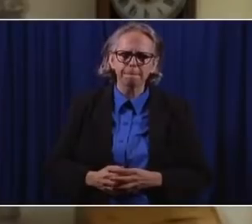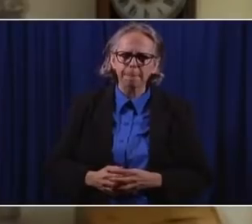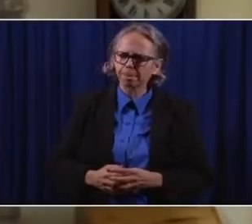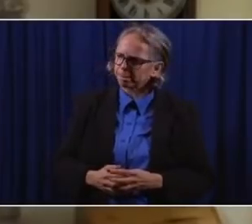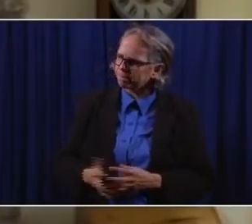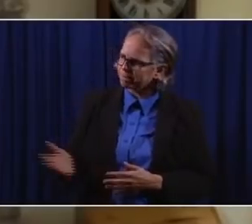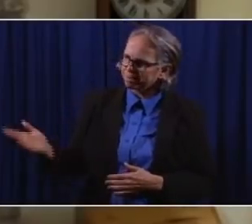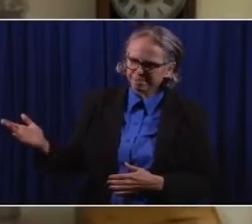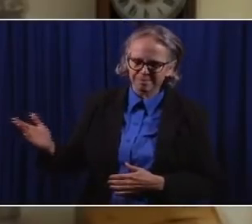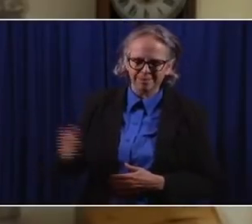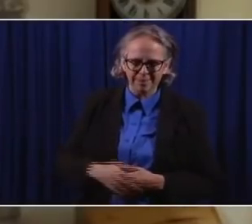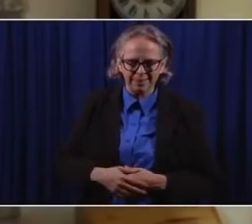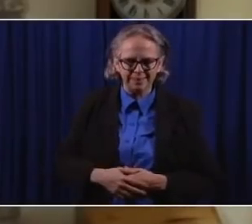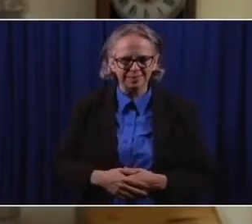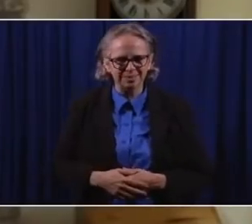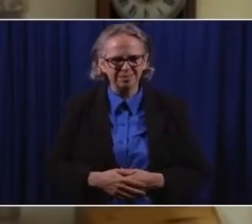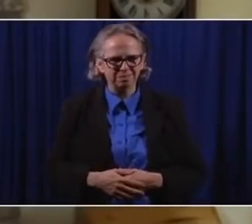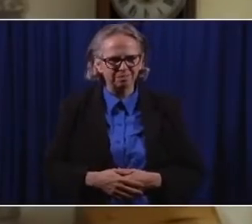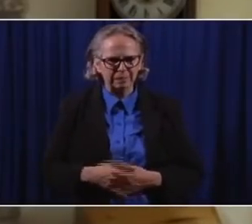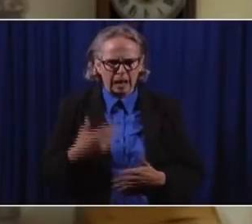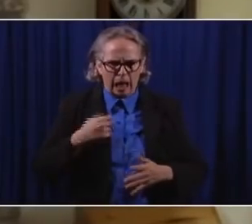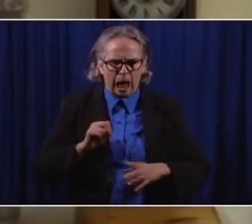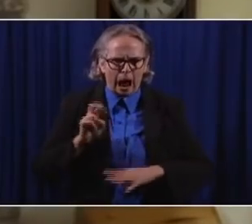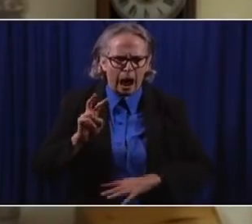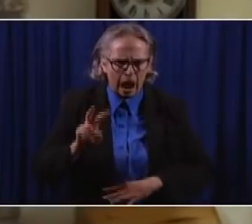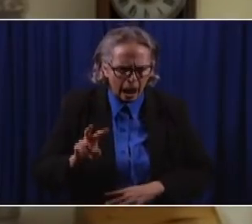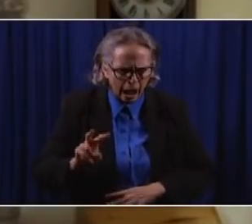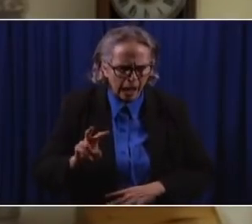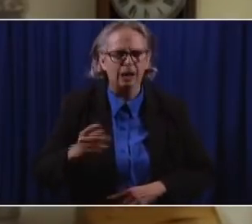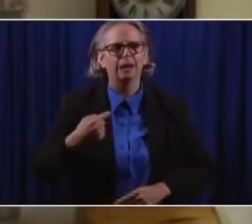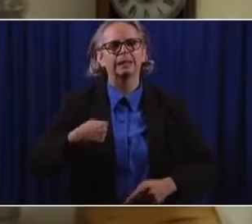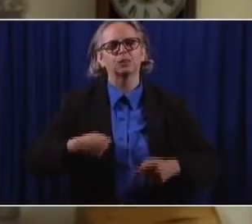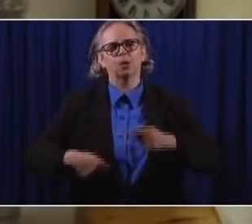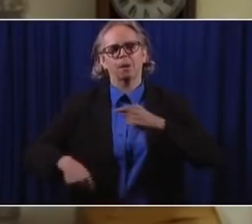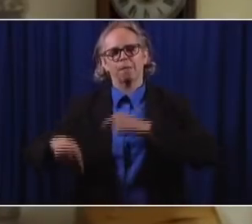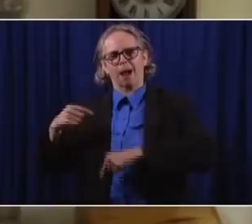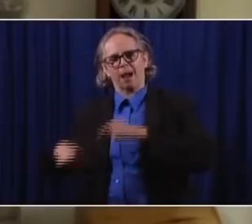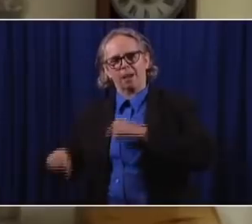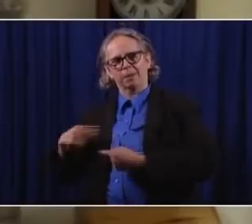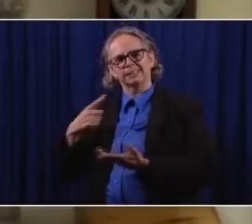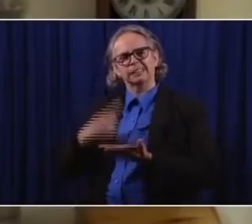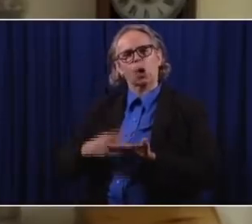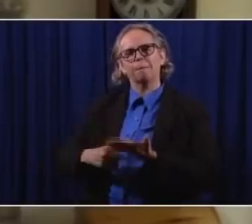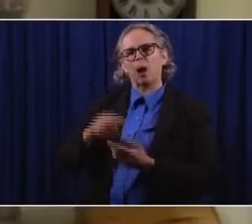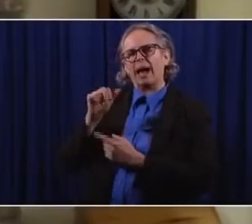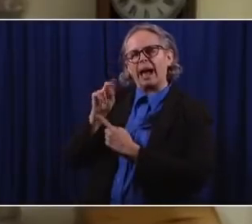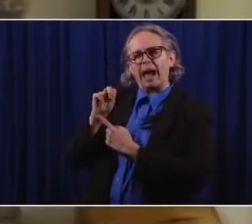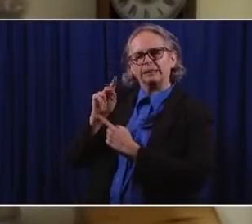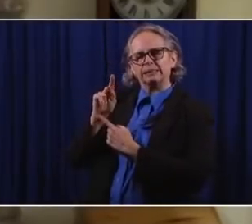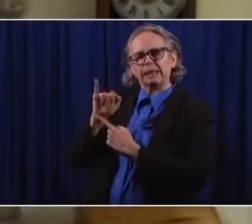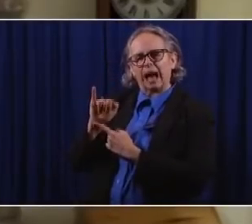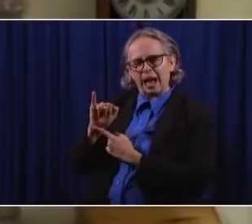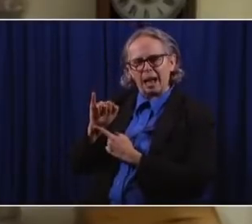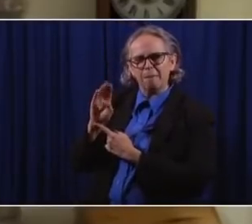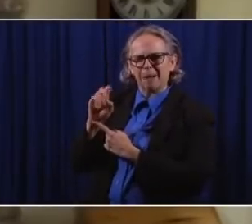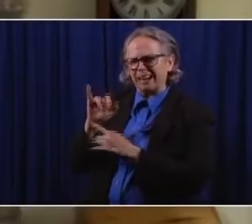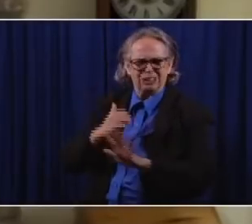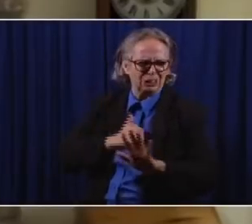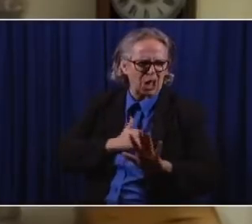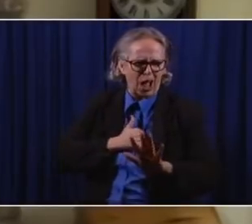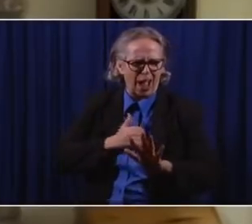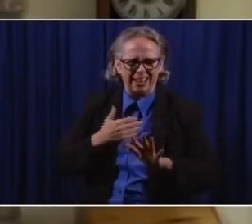All right, Eric, I've jumped ahead. You want to go back? You want to do the antibody? Let's do the antibody ones. Sorry about that. It's my normal